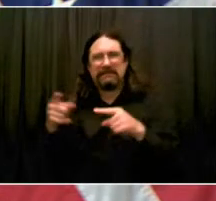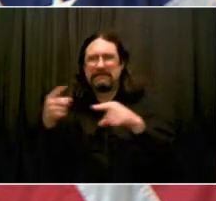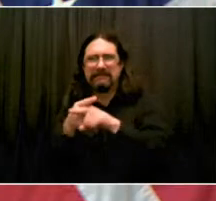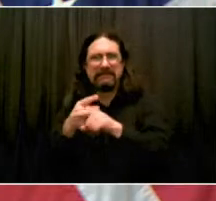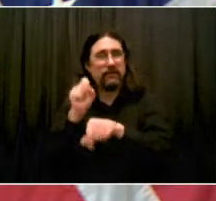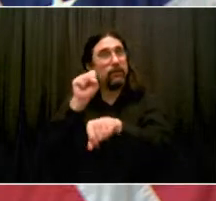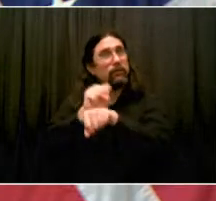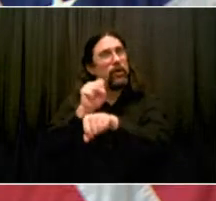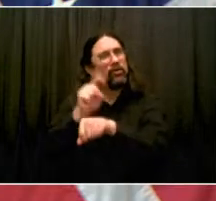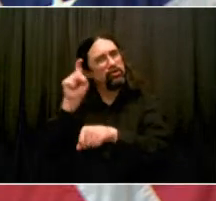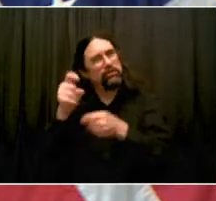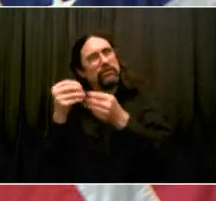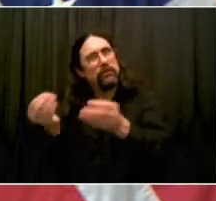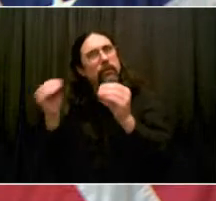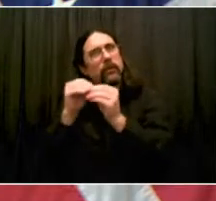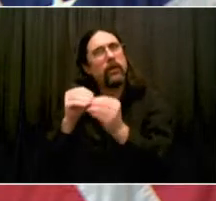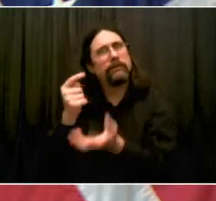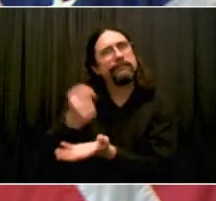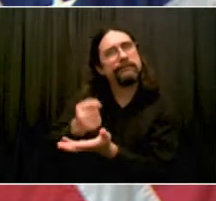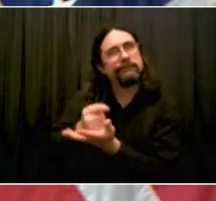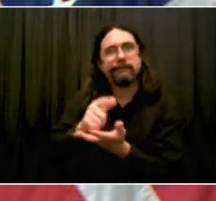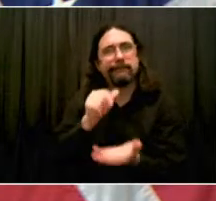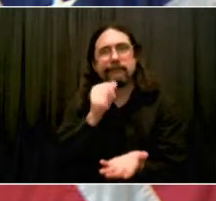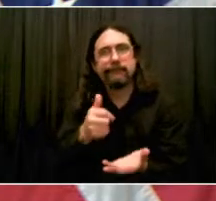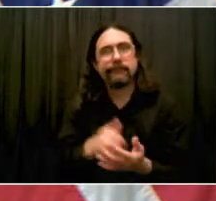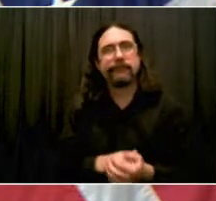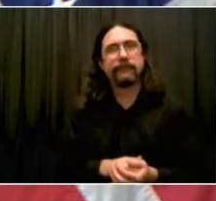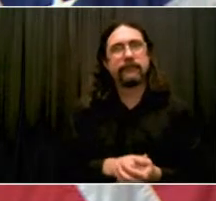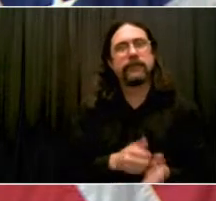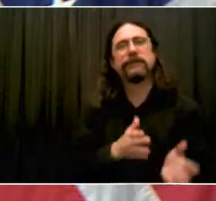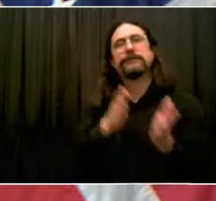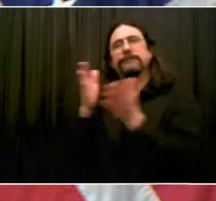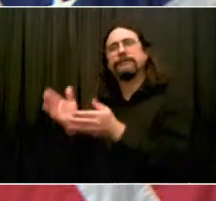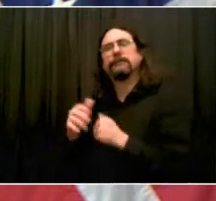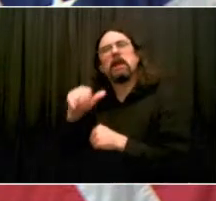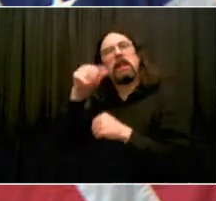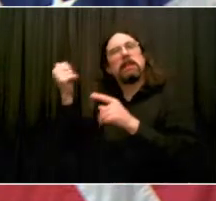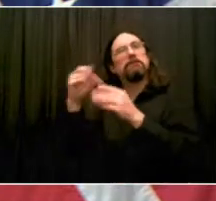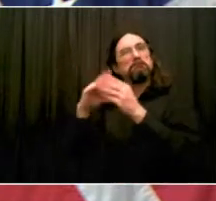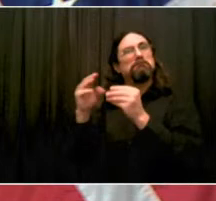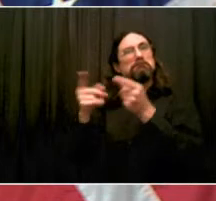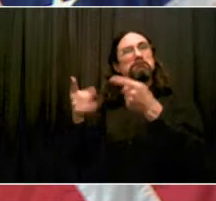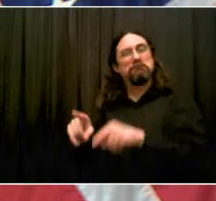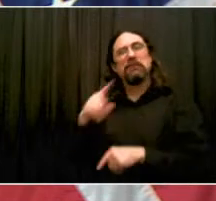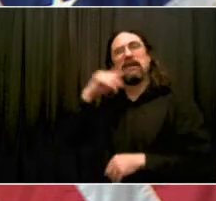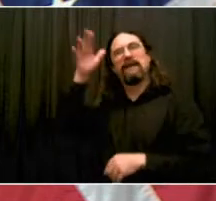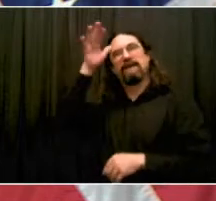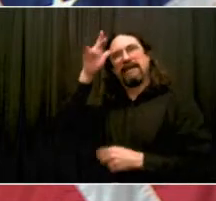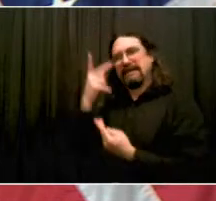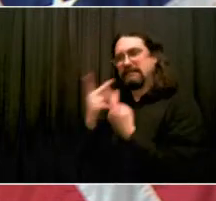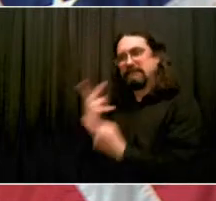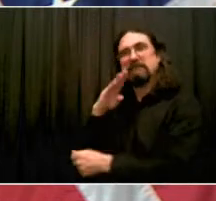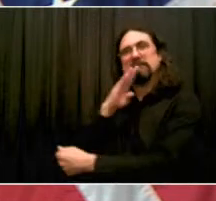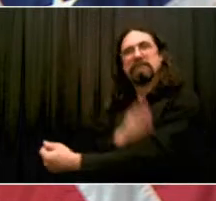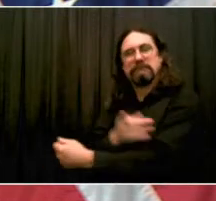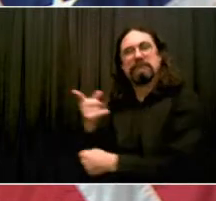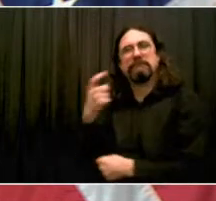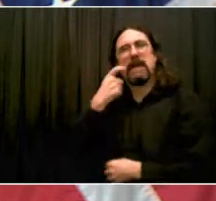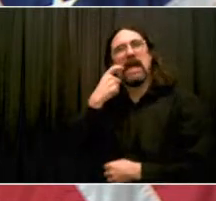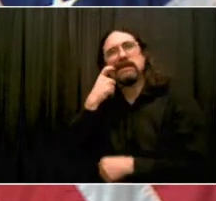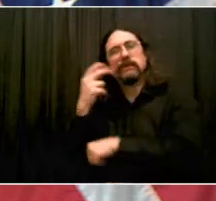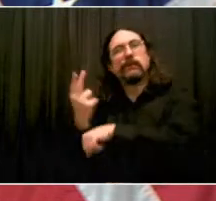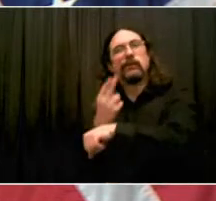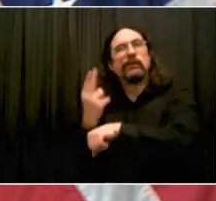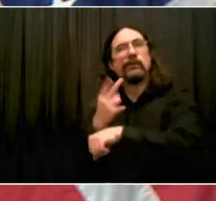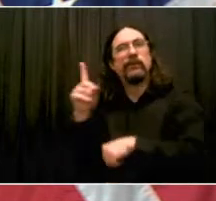also talked about his pain and his shame. He loved her, but he didn't know how to get her help. Every